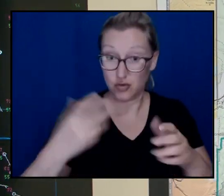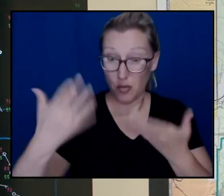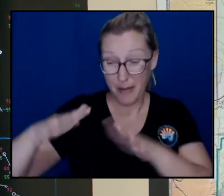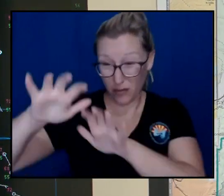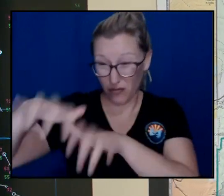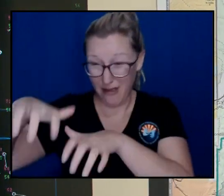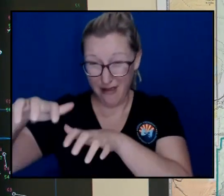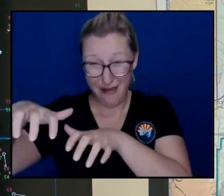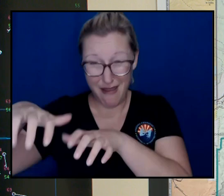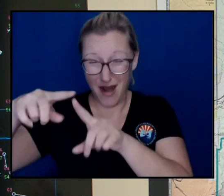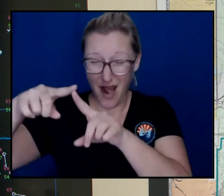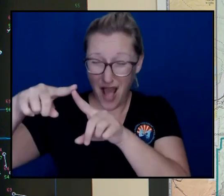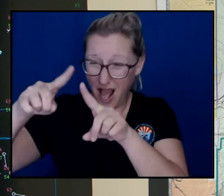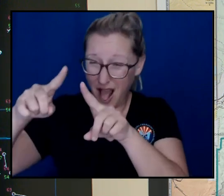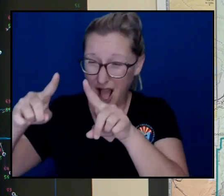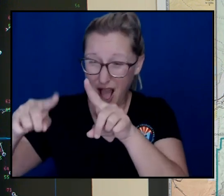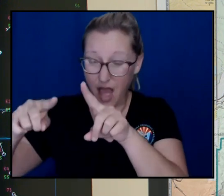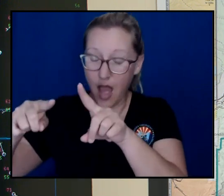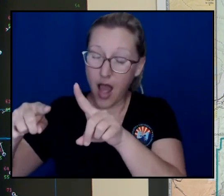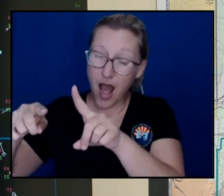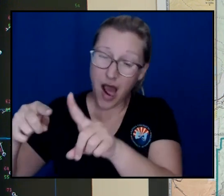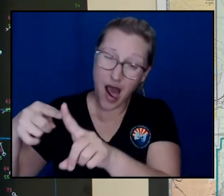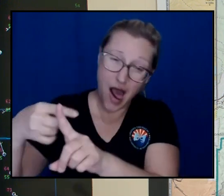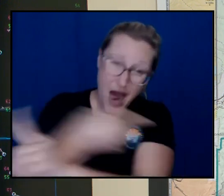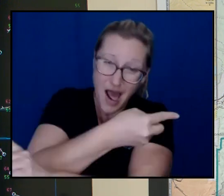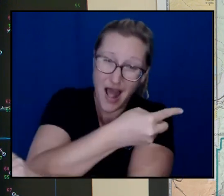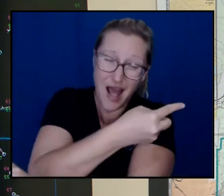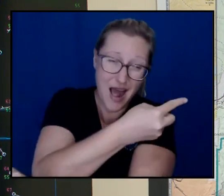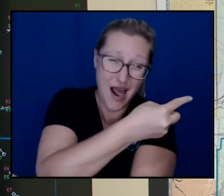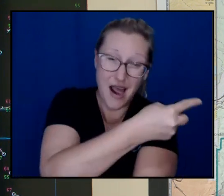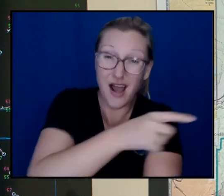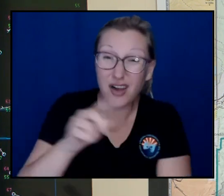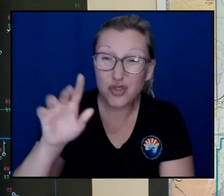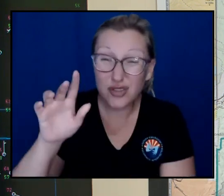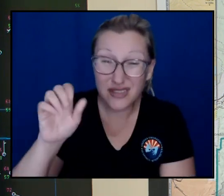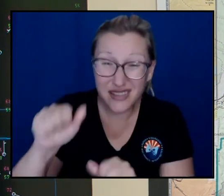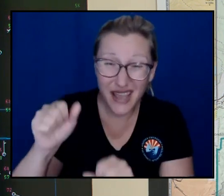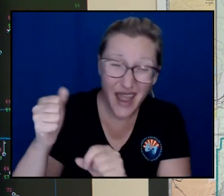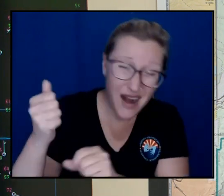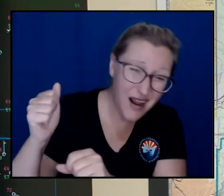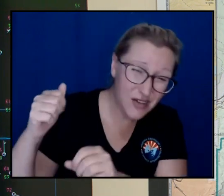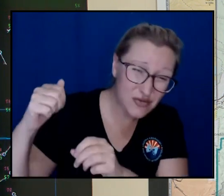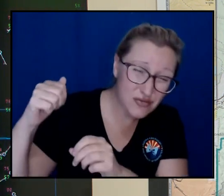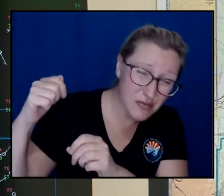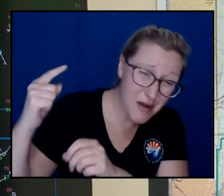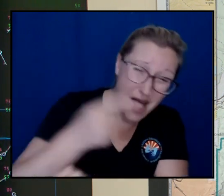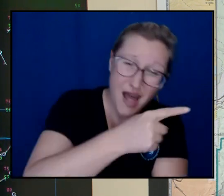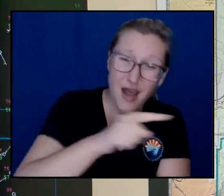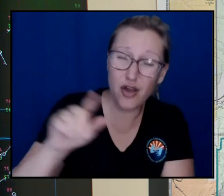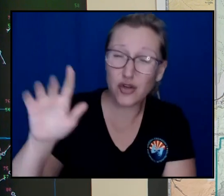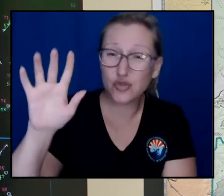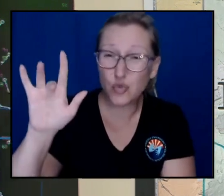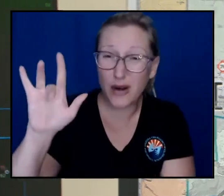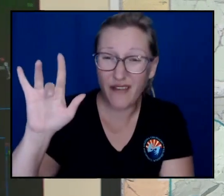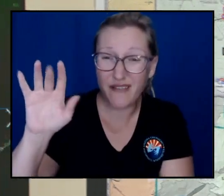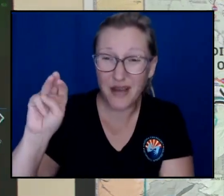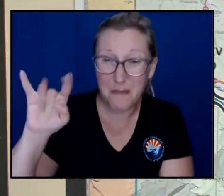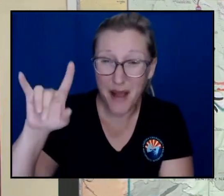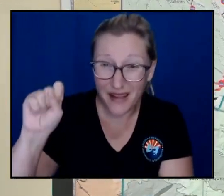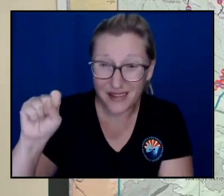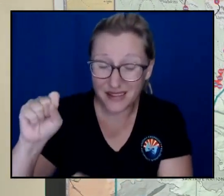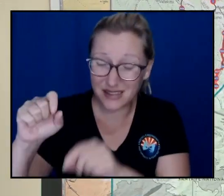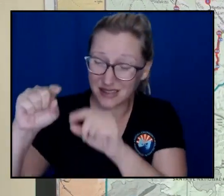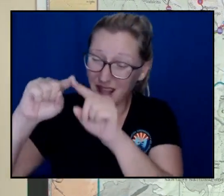ground, and that can be at a distance as great as 25 or more miles. So you might think,